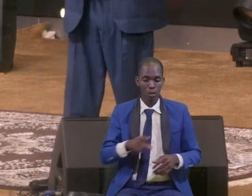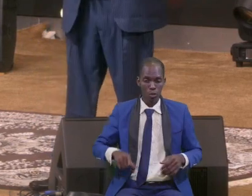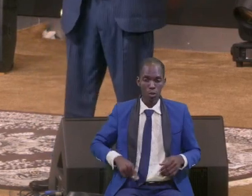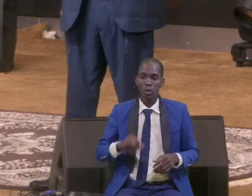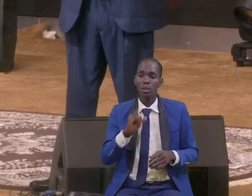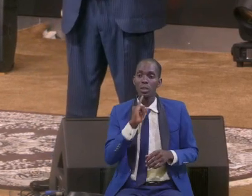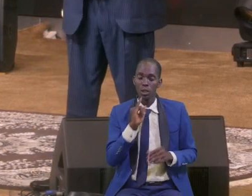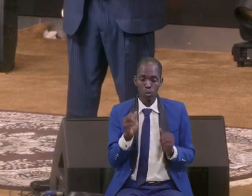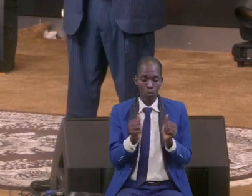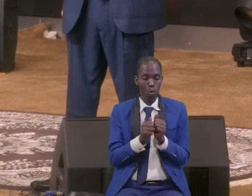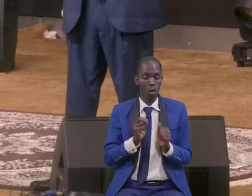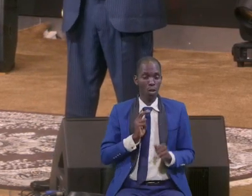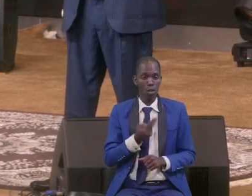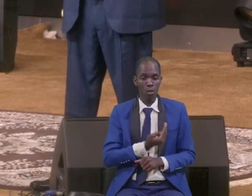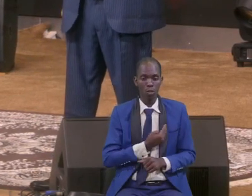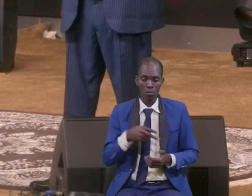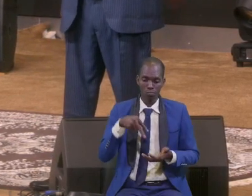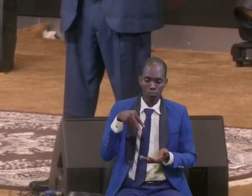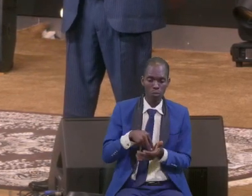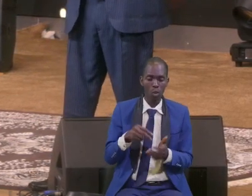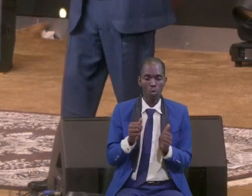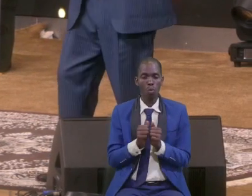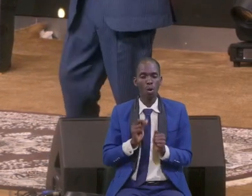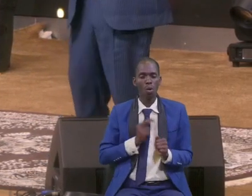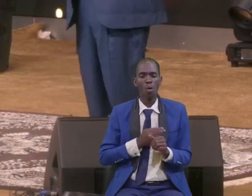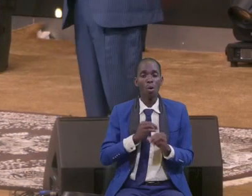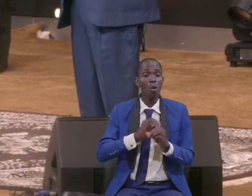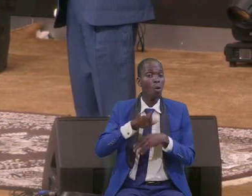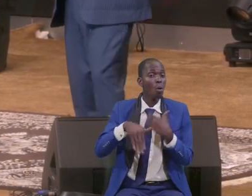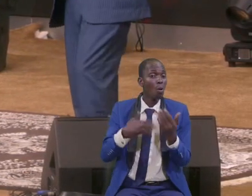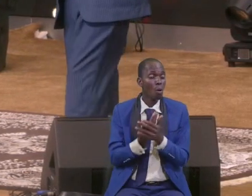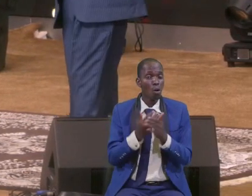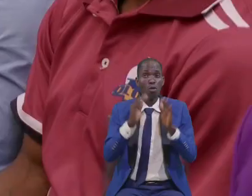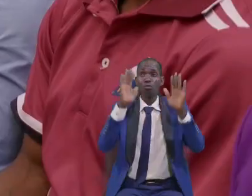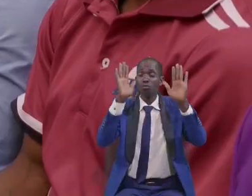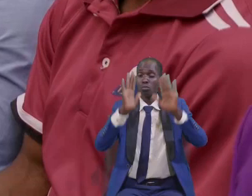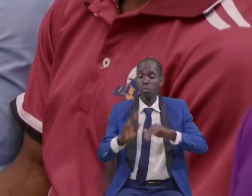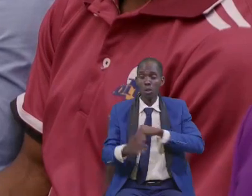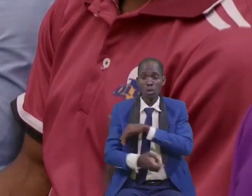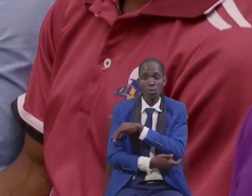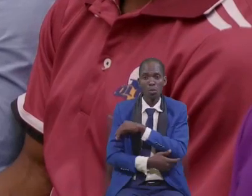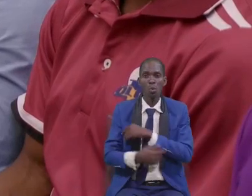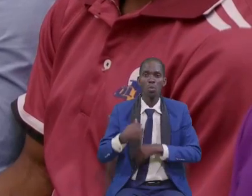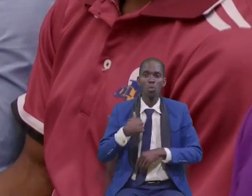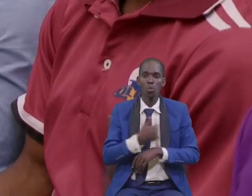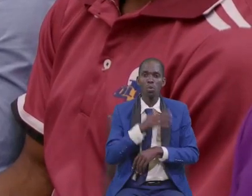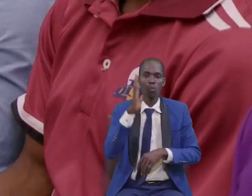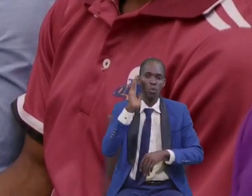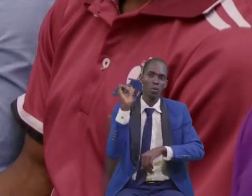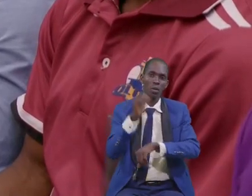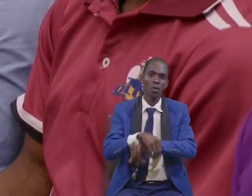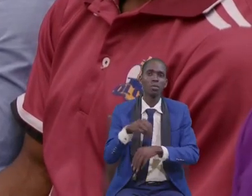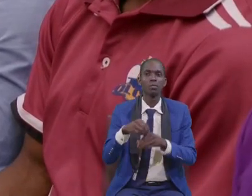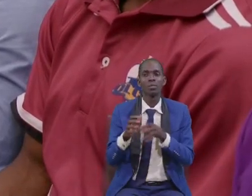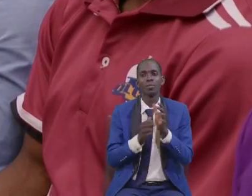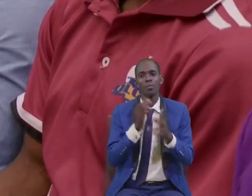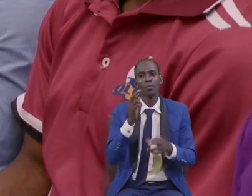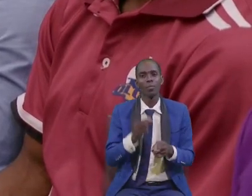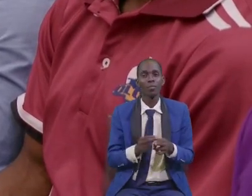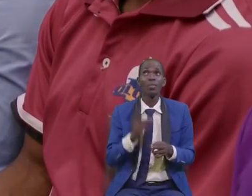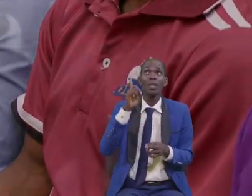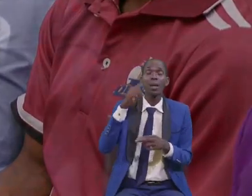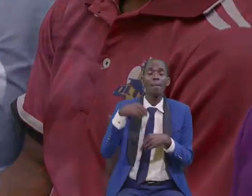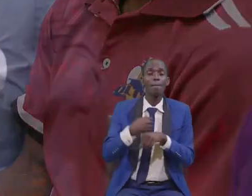he stands with us in every temptation, we overcome in Jesus' name. He makes a way to